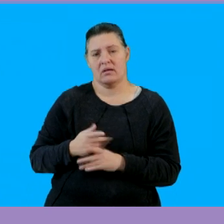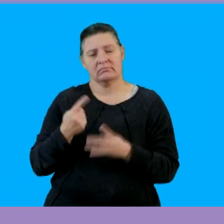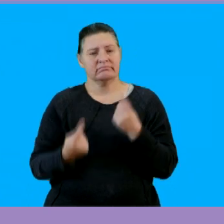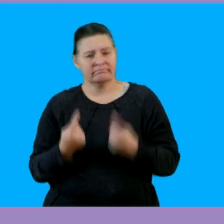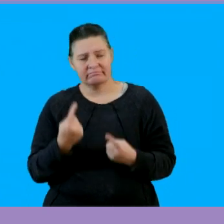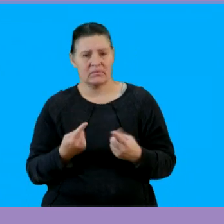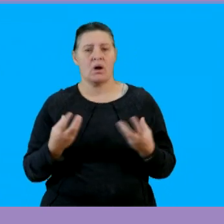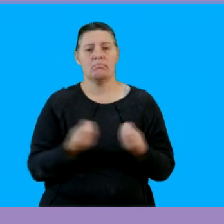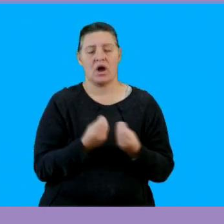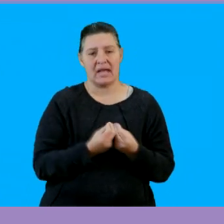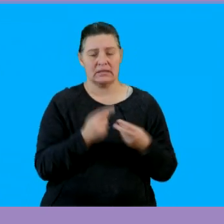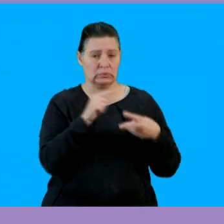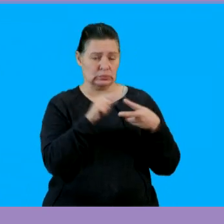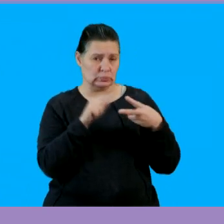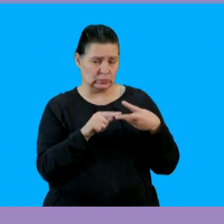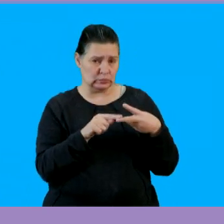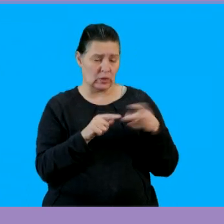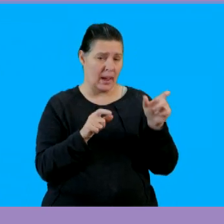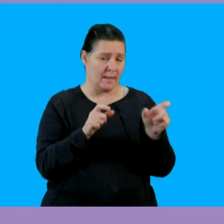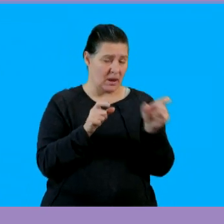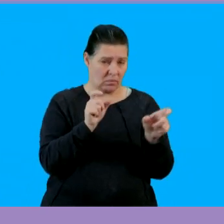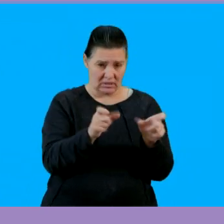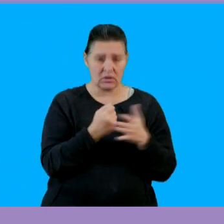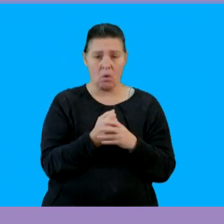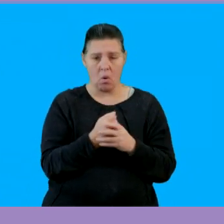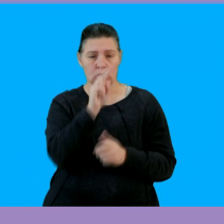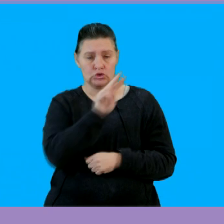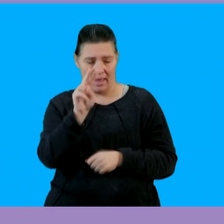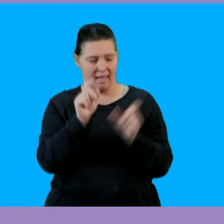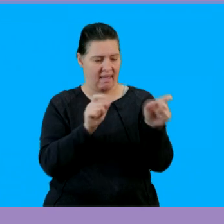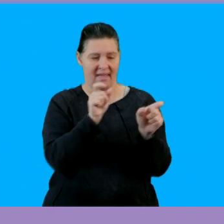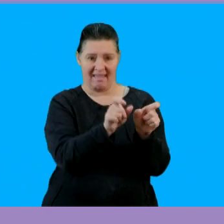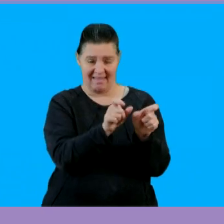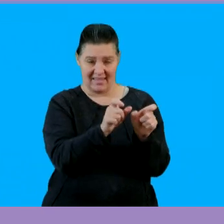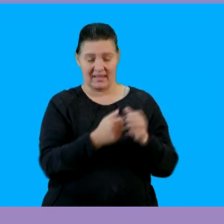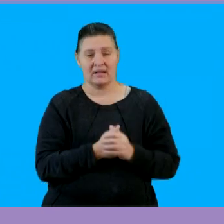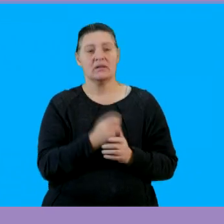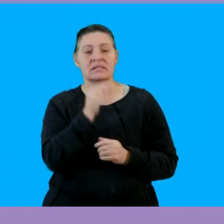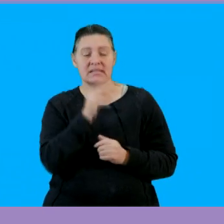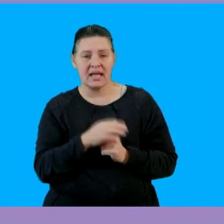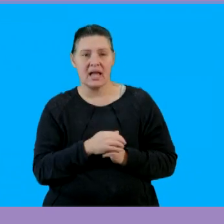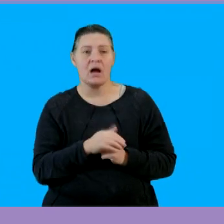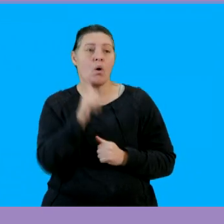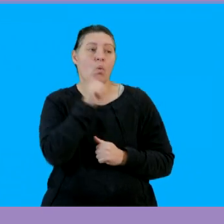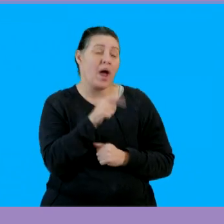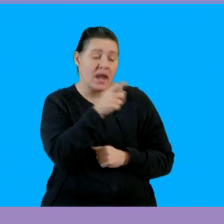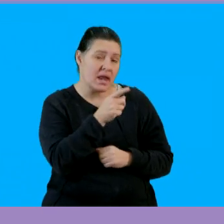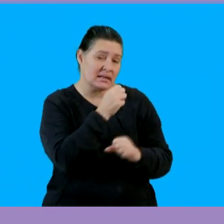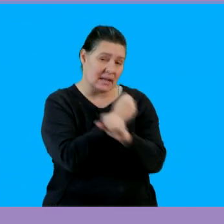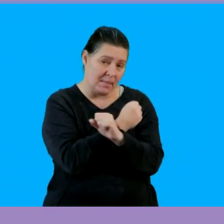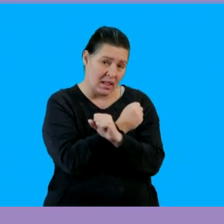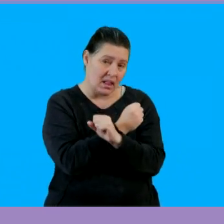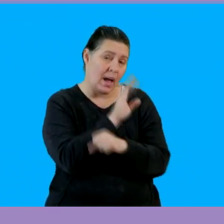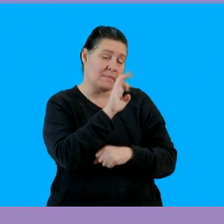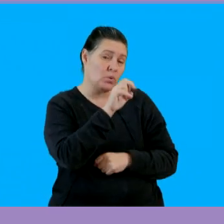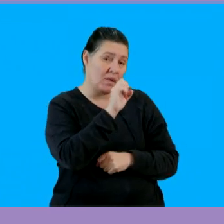with either the product of two binomials or squaring binomials. The first point there says, when we multiply